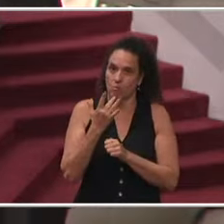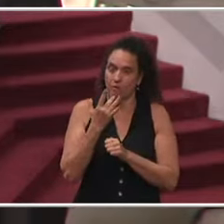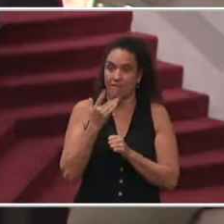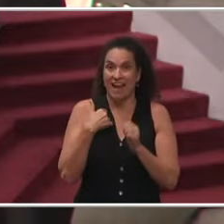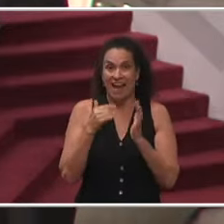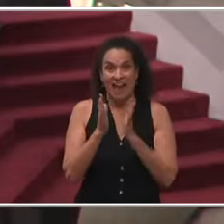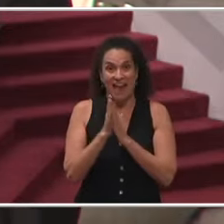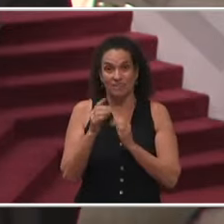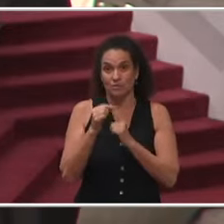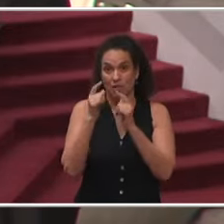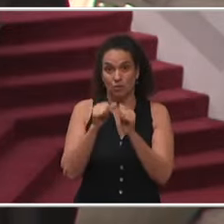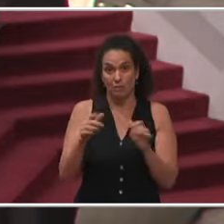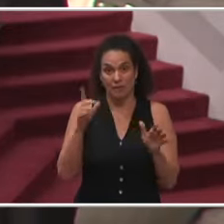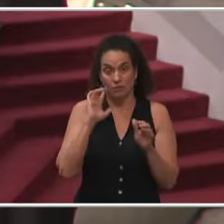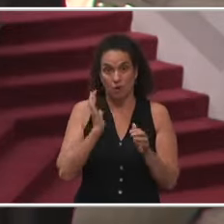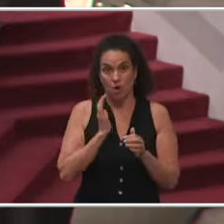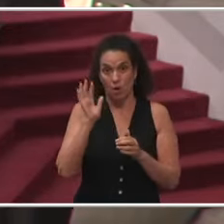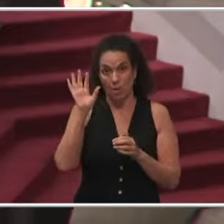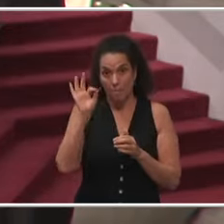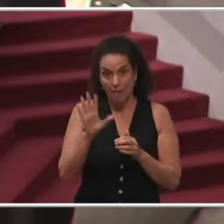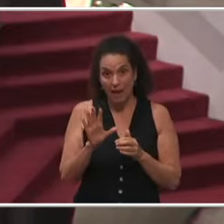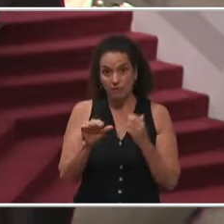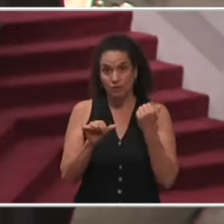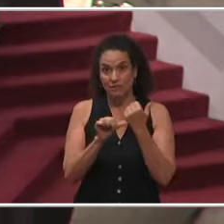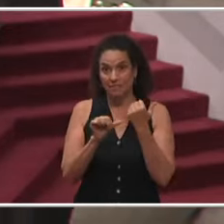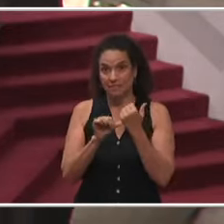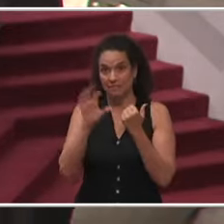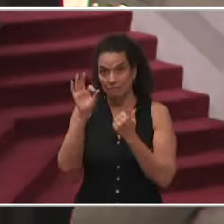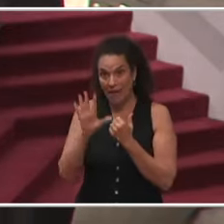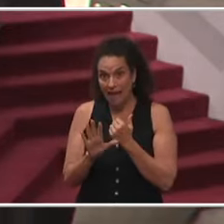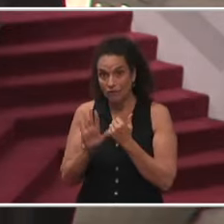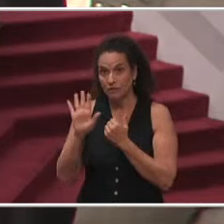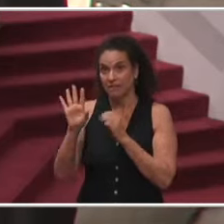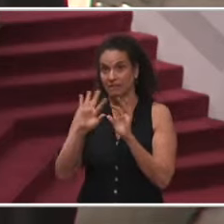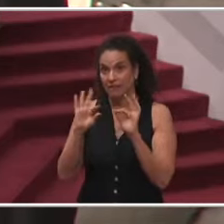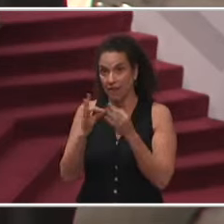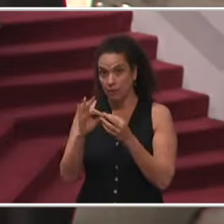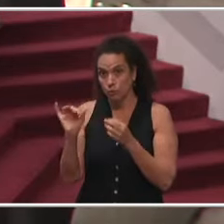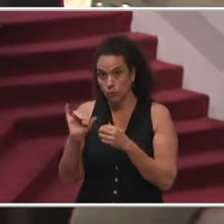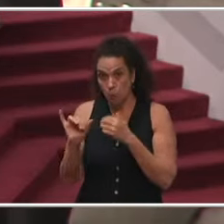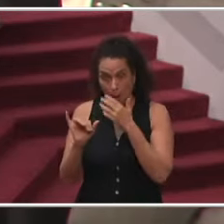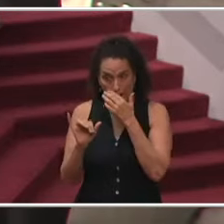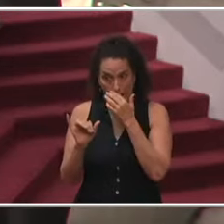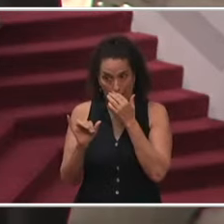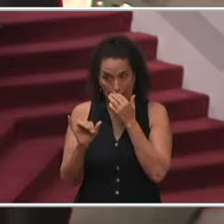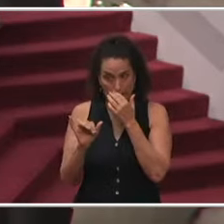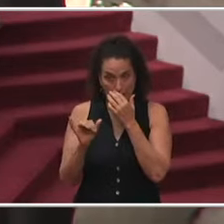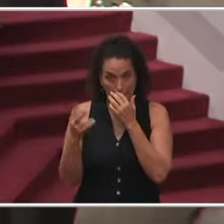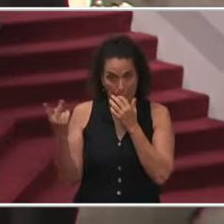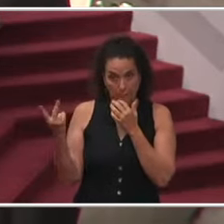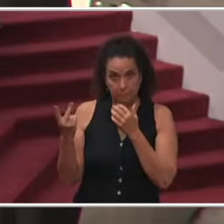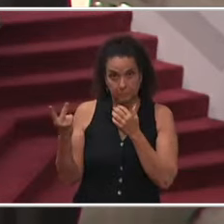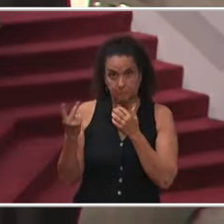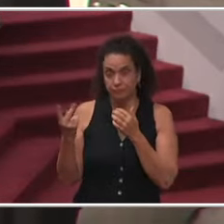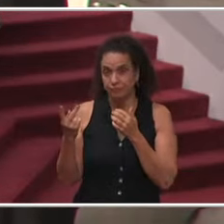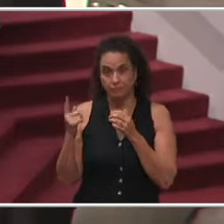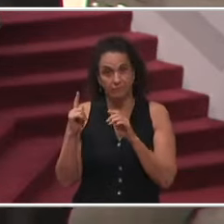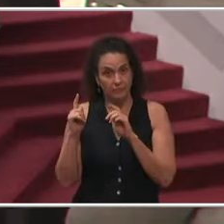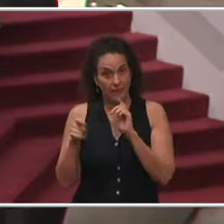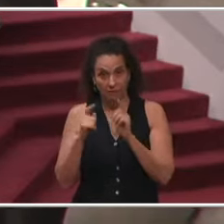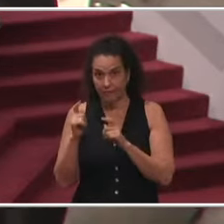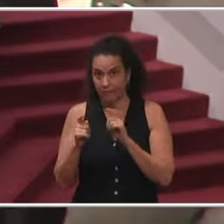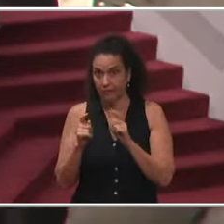I ask a special blessing for our pastor and assistant pastor and their families. These two have been given the honor to